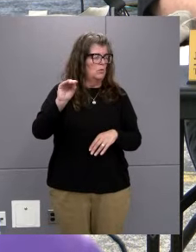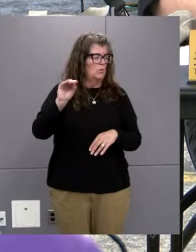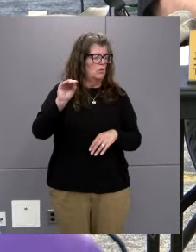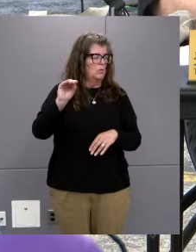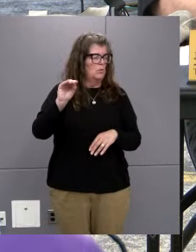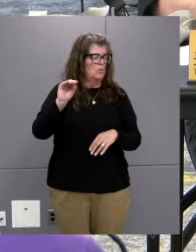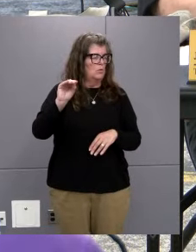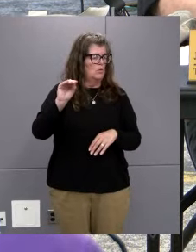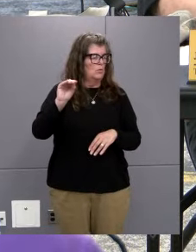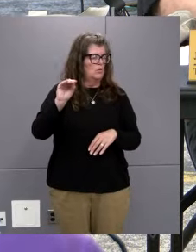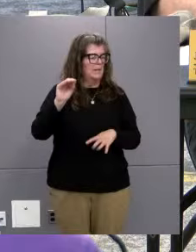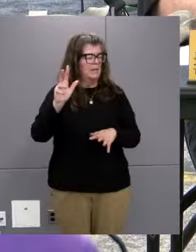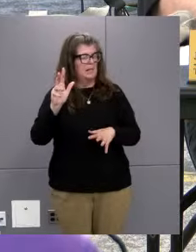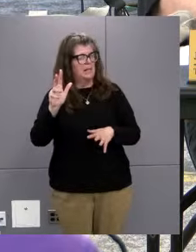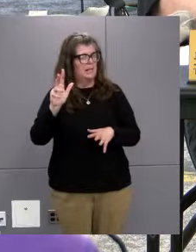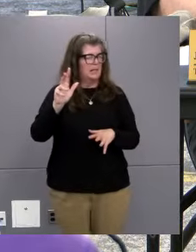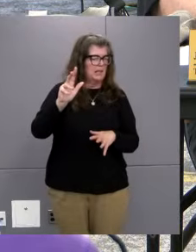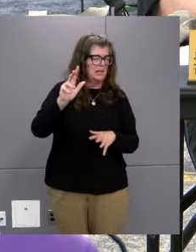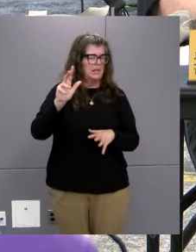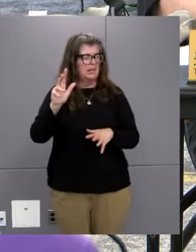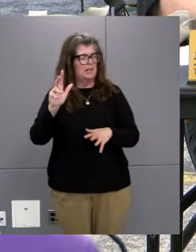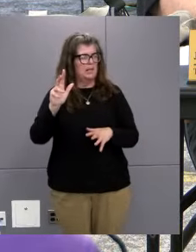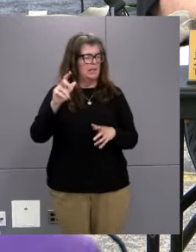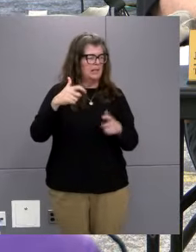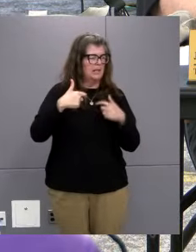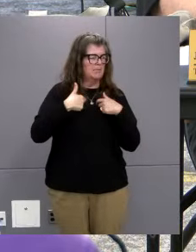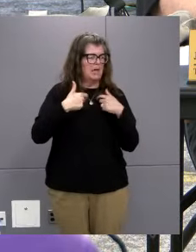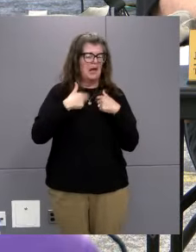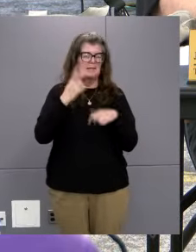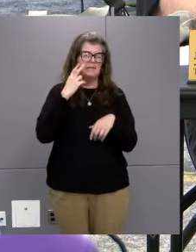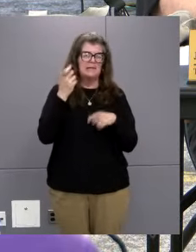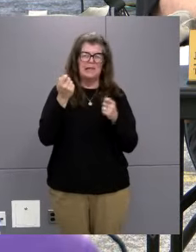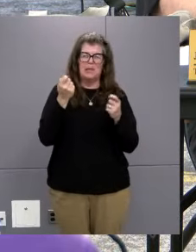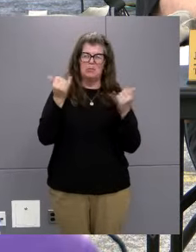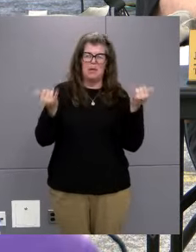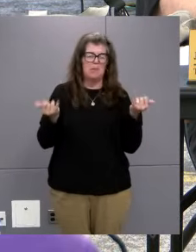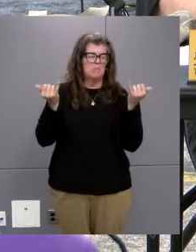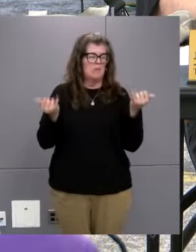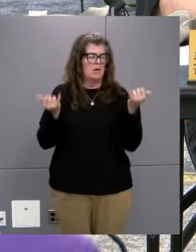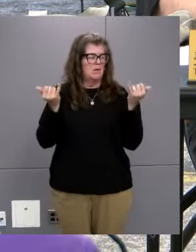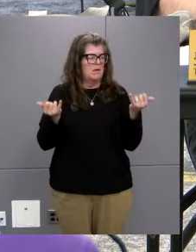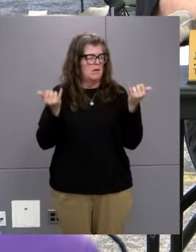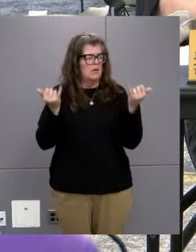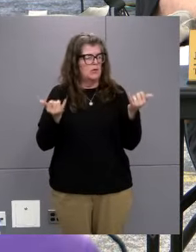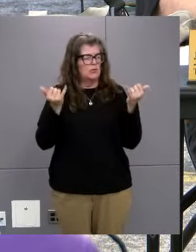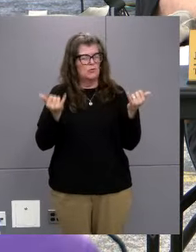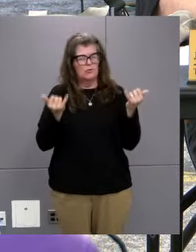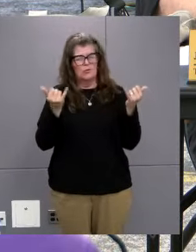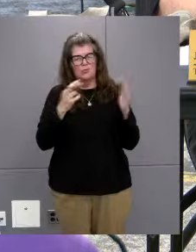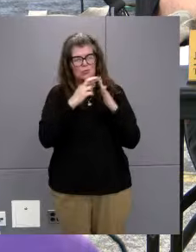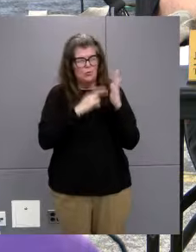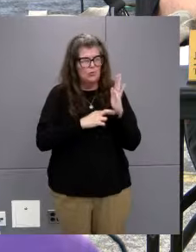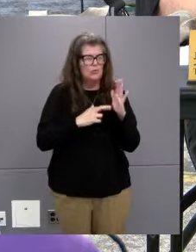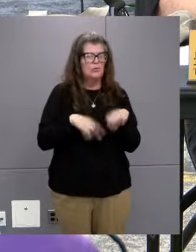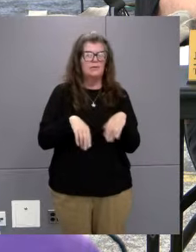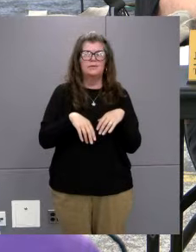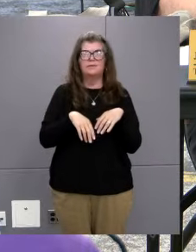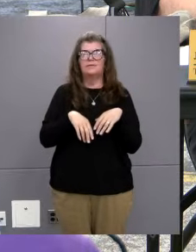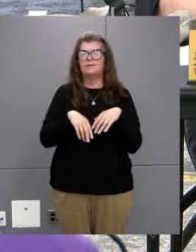So I view this a little differently, and I view this change as more of a modernization of current rules, current policies, and current way the world